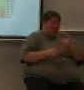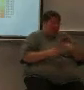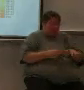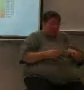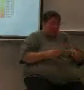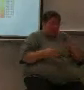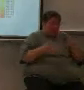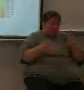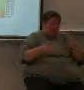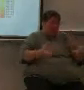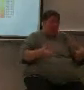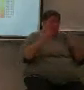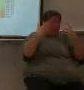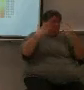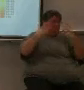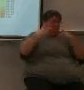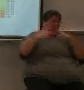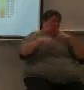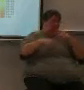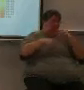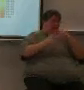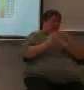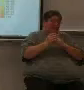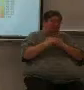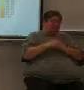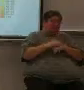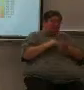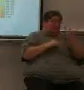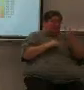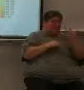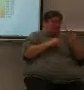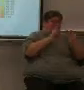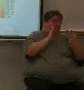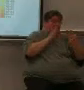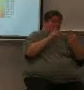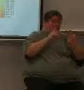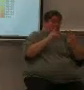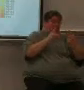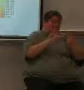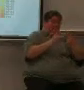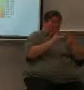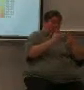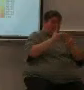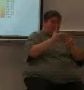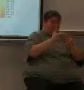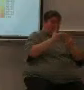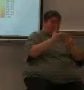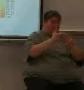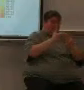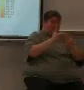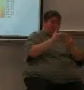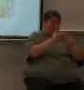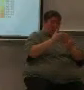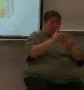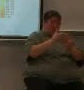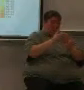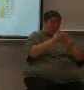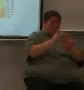before it gets any CO2 in it, it's going to be 7 because it'll be pure water. It'll go slightly to the acidic side.